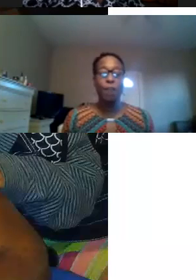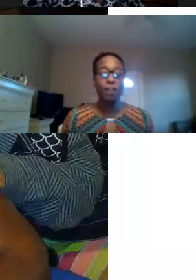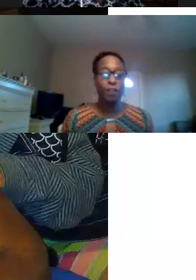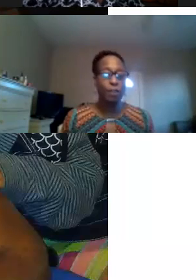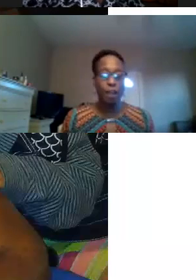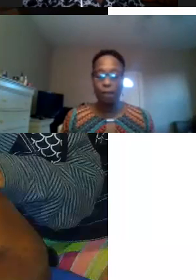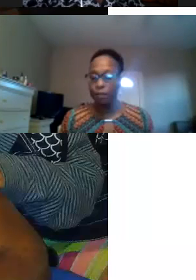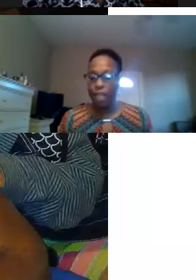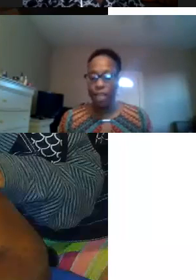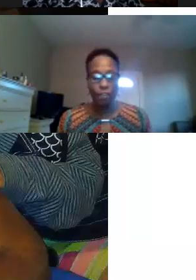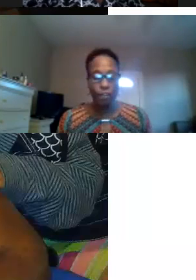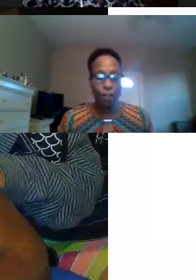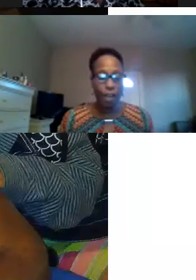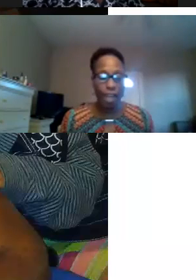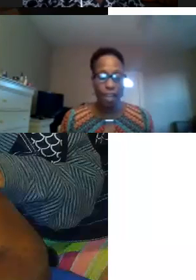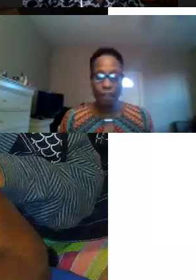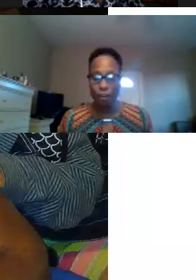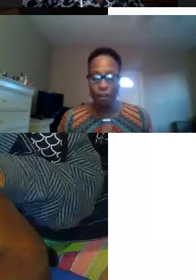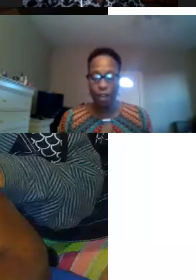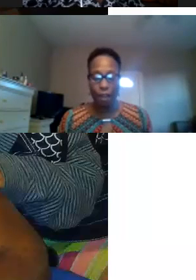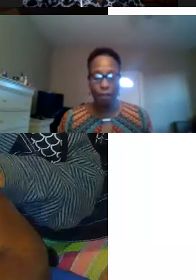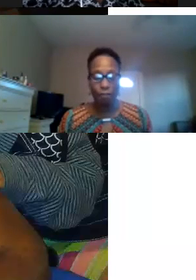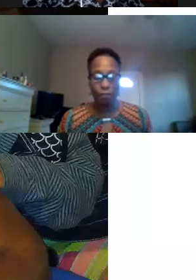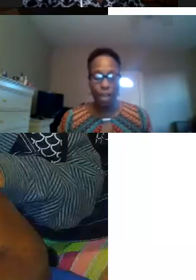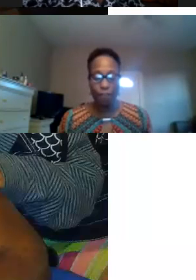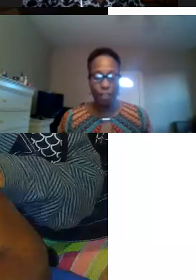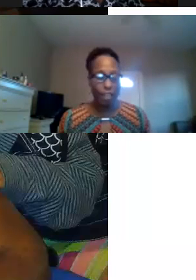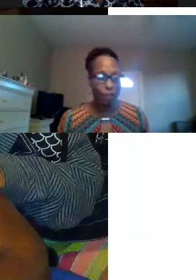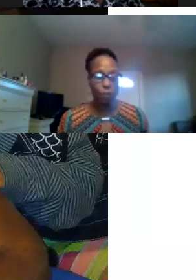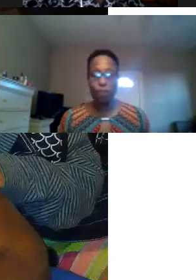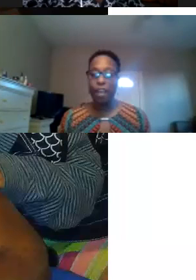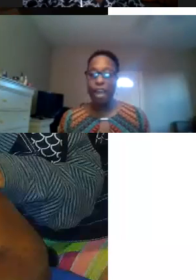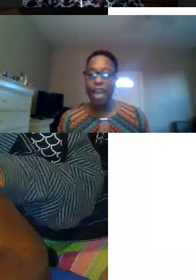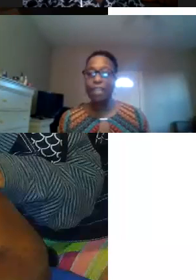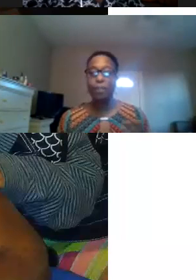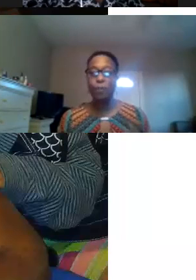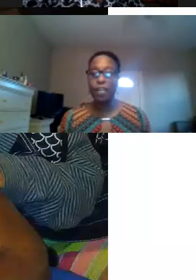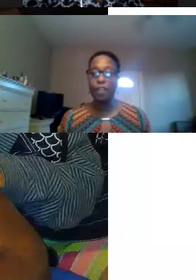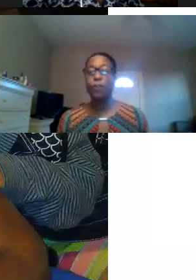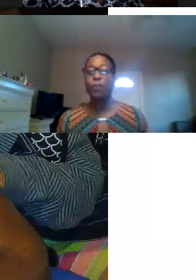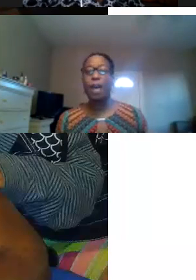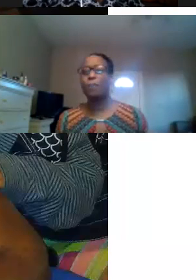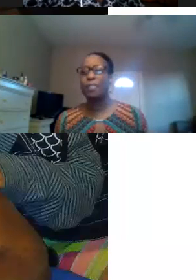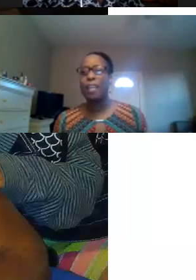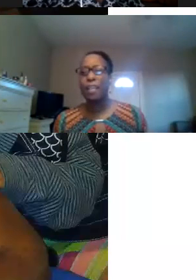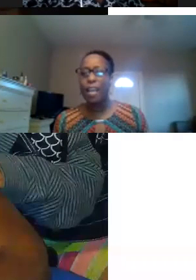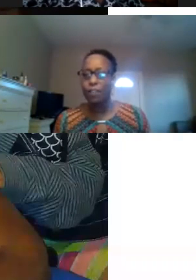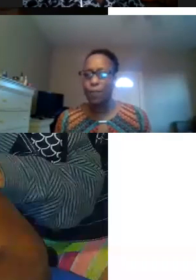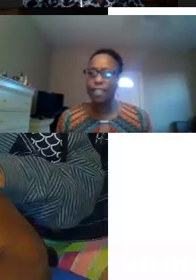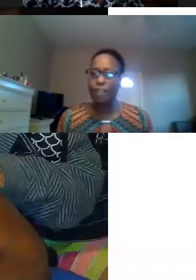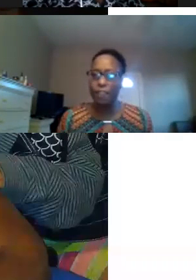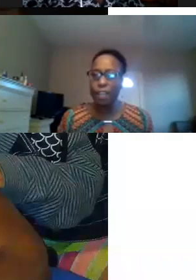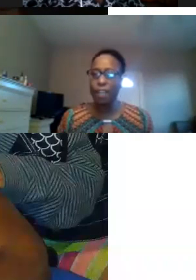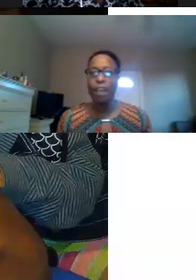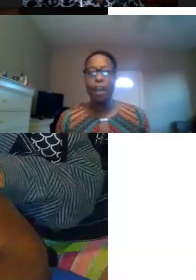and around not too long, like, after the Affordable Care Act went through, I was diagnosed